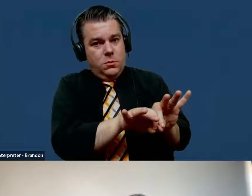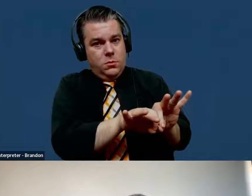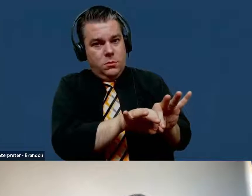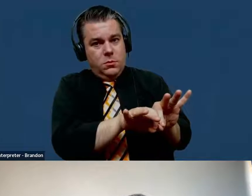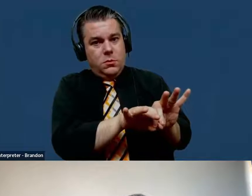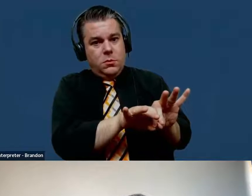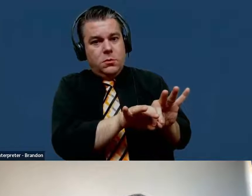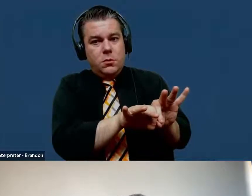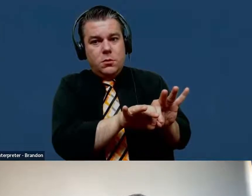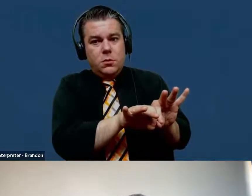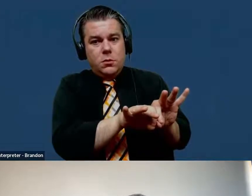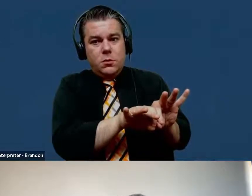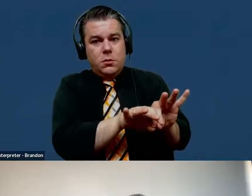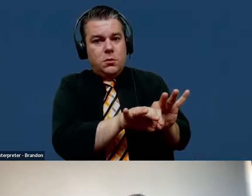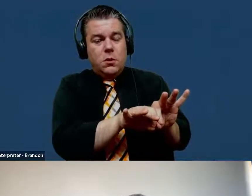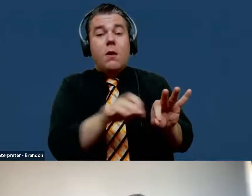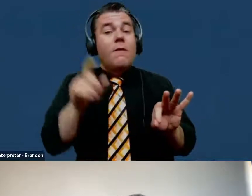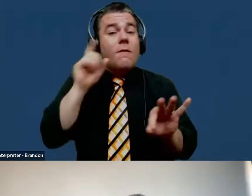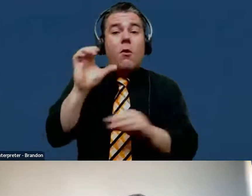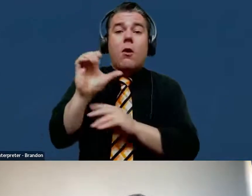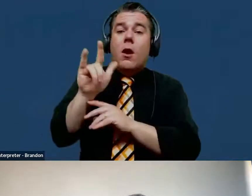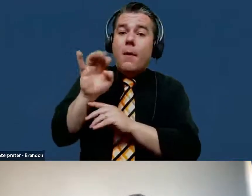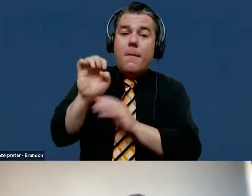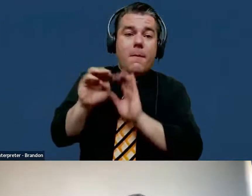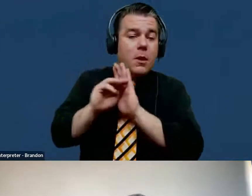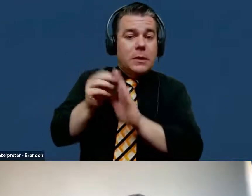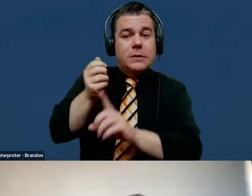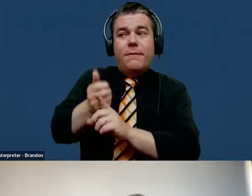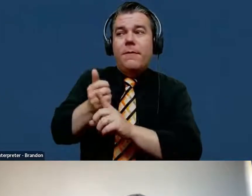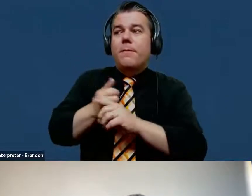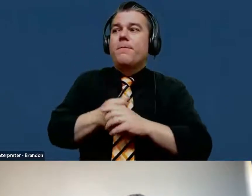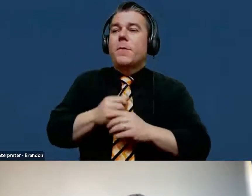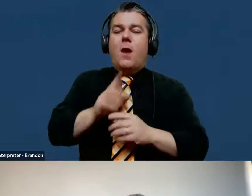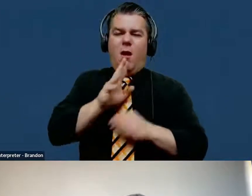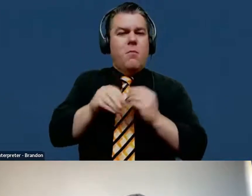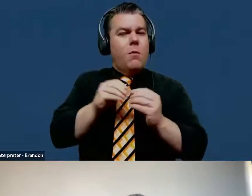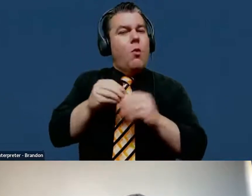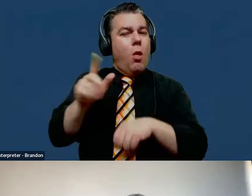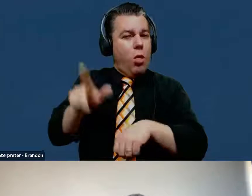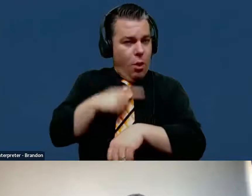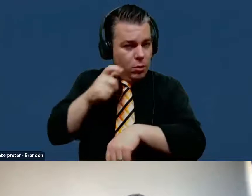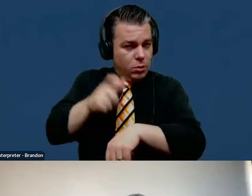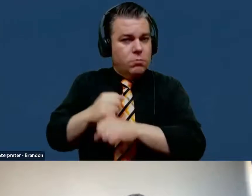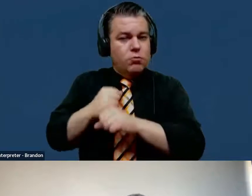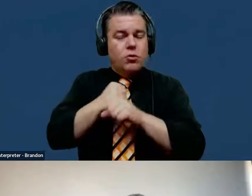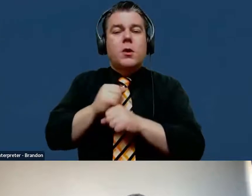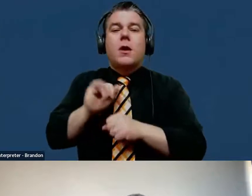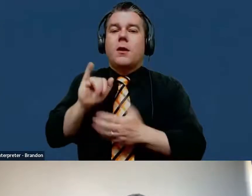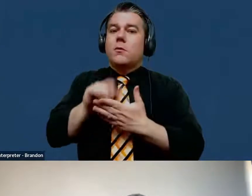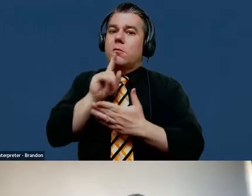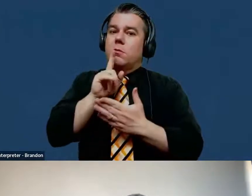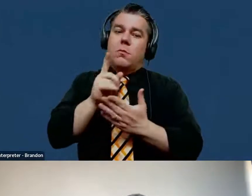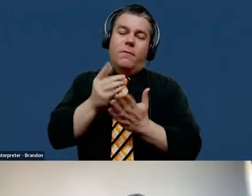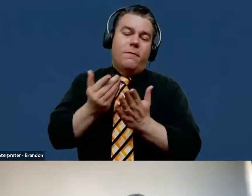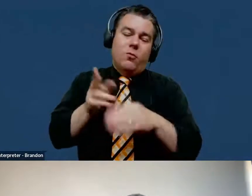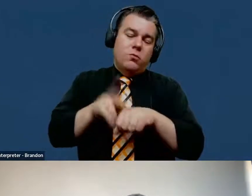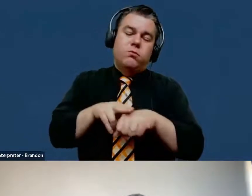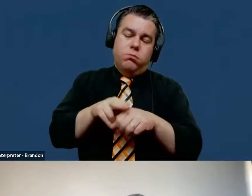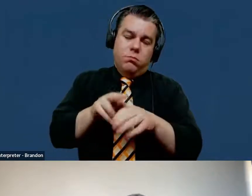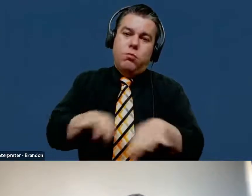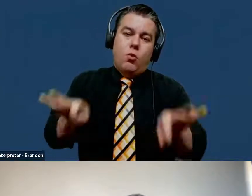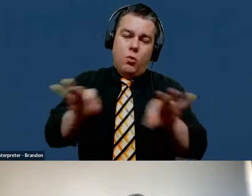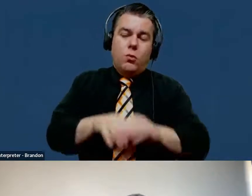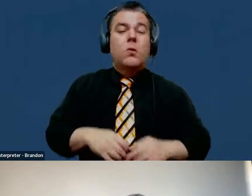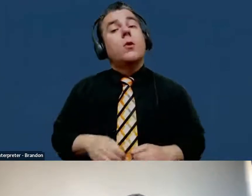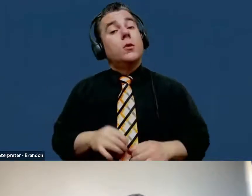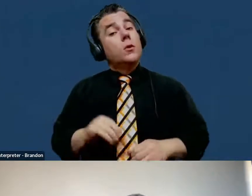Then on the climate models itself, when we talk about longer-term projections, this is of course very important. And this is also